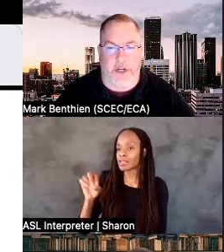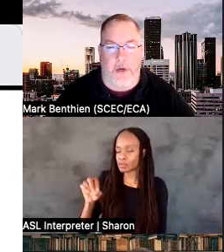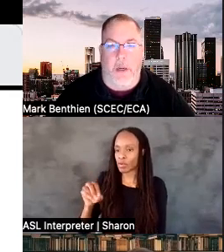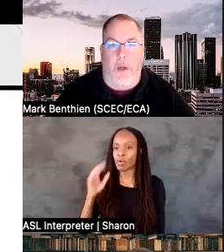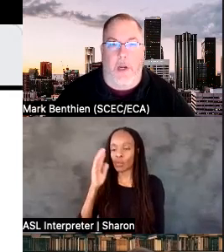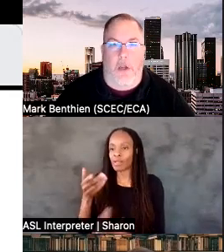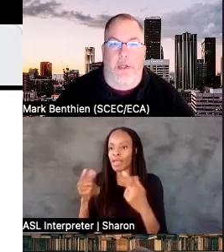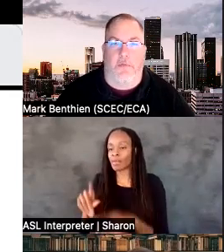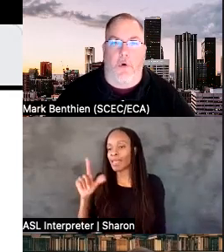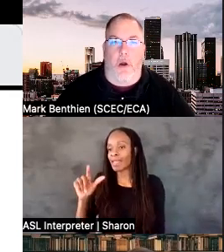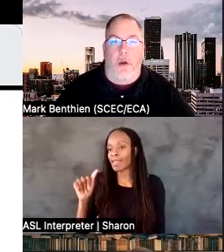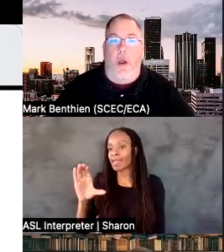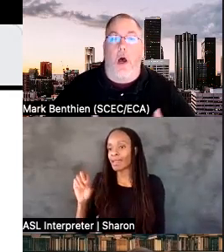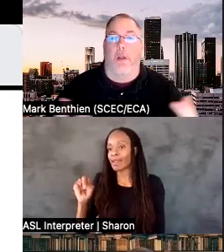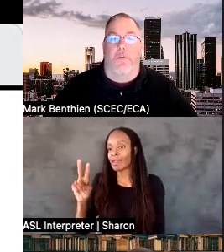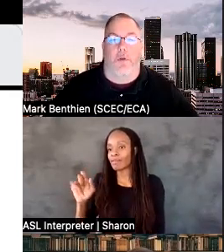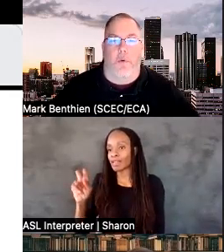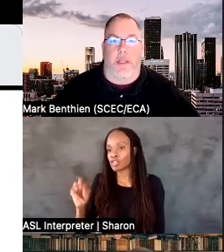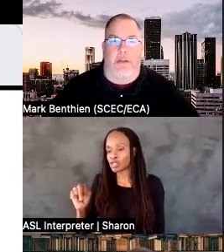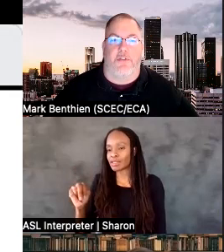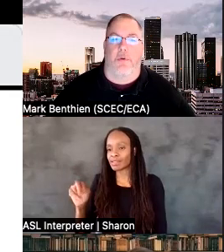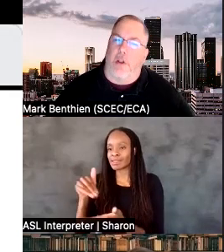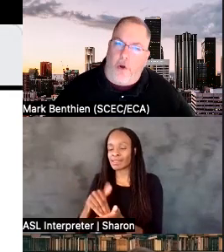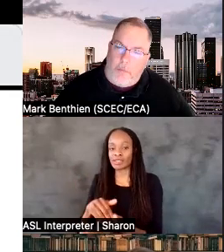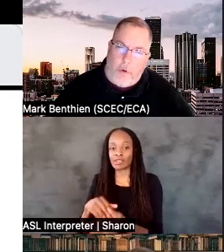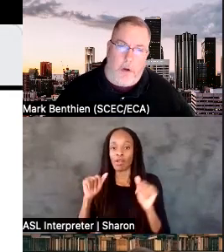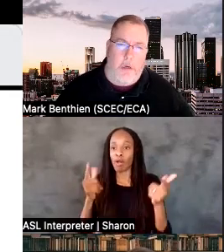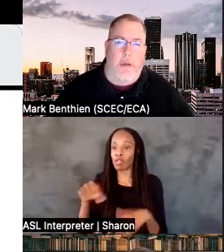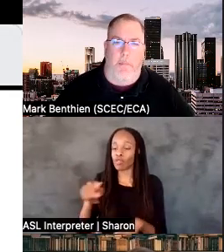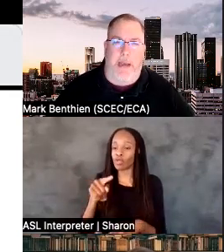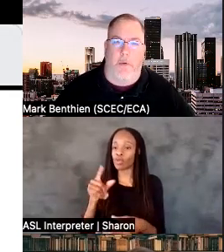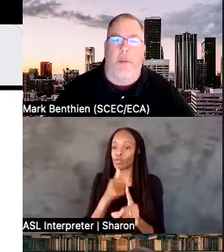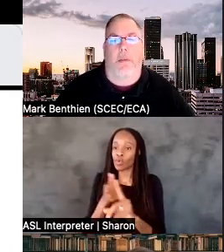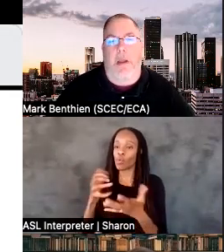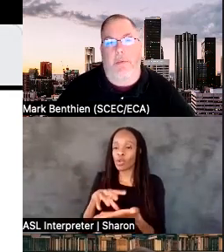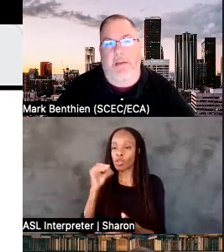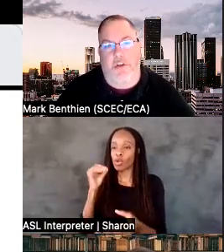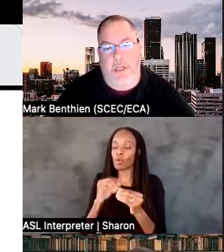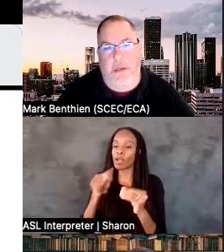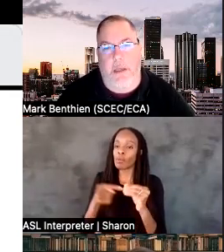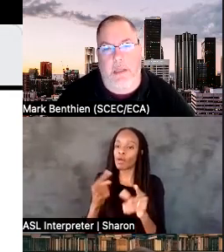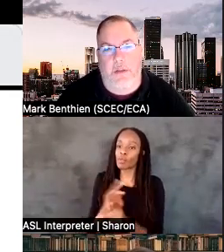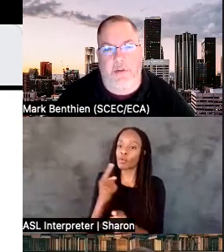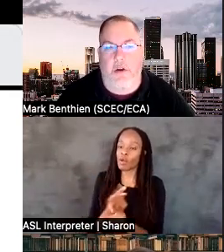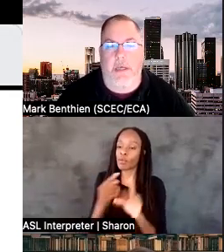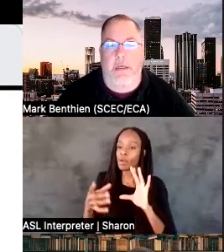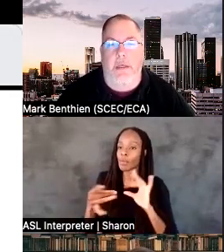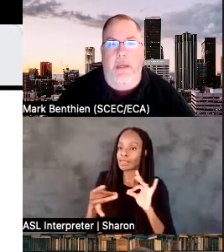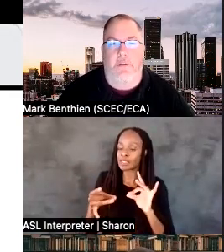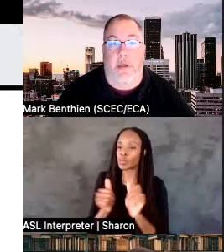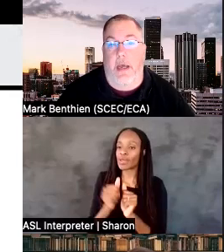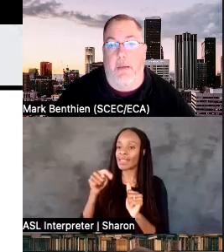Convention Center. We are looking for all of you who would like to really learn more about the proper messaging in this